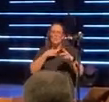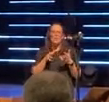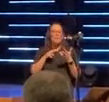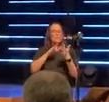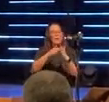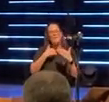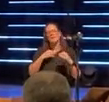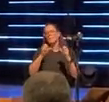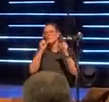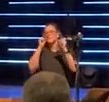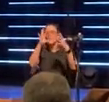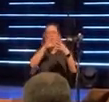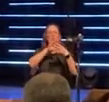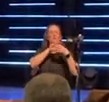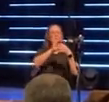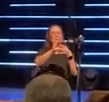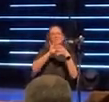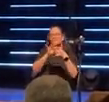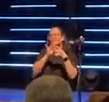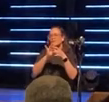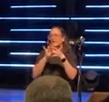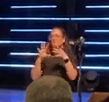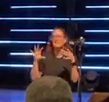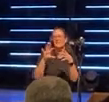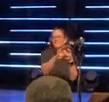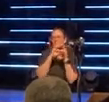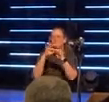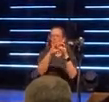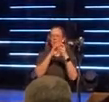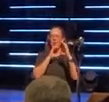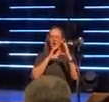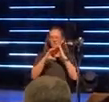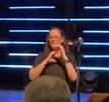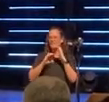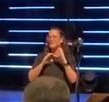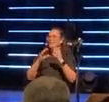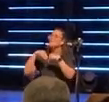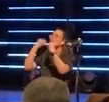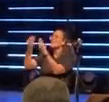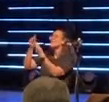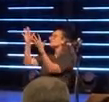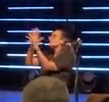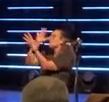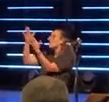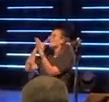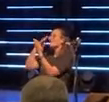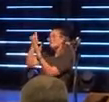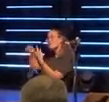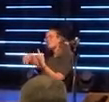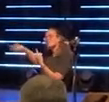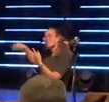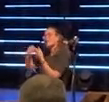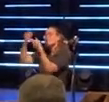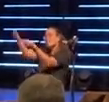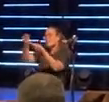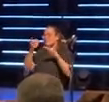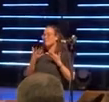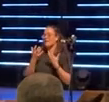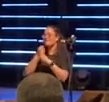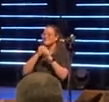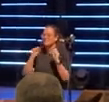phenomenal, relationally connected conversations. God, we give you glory. We say thank you for this team. Bring them back to us safely